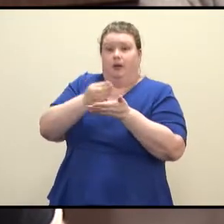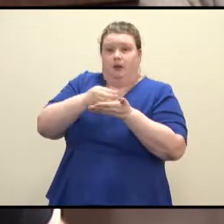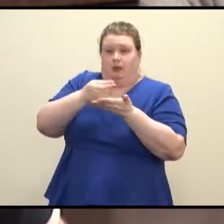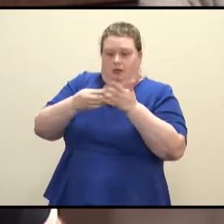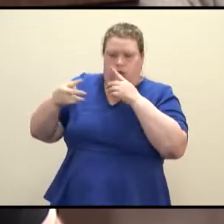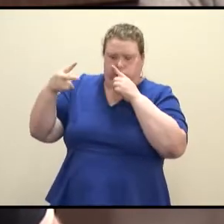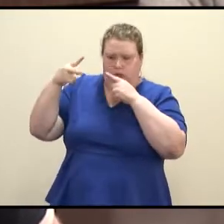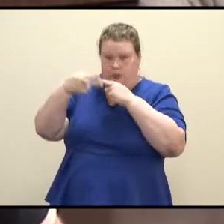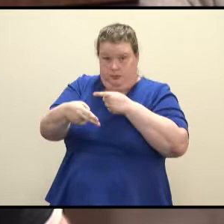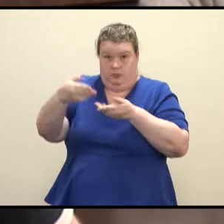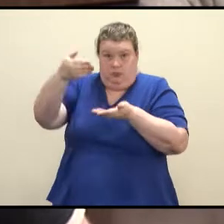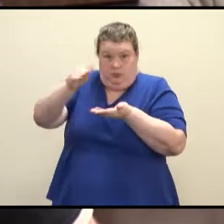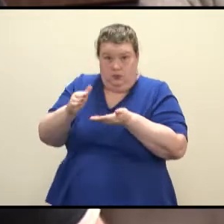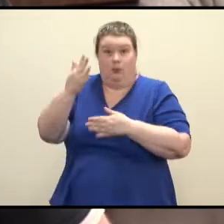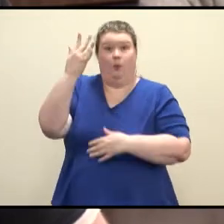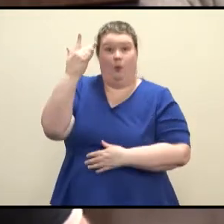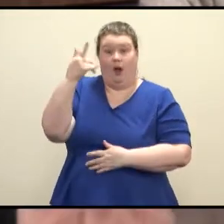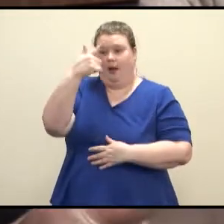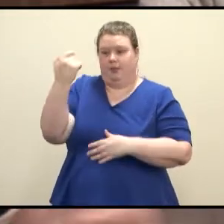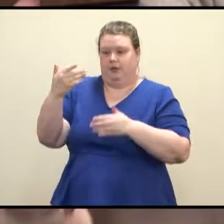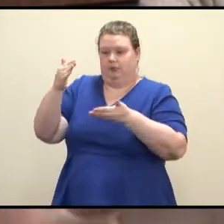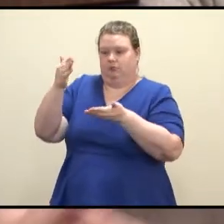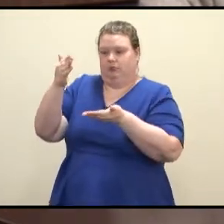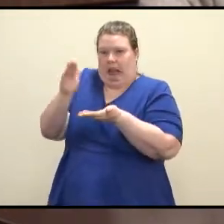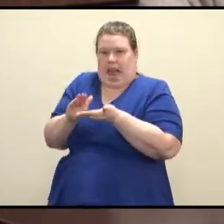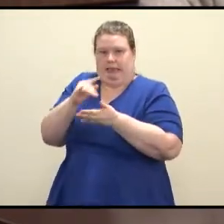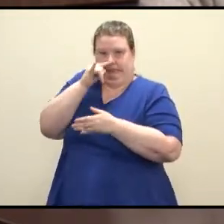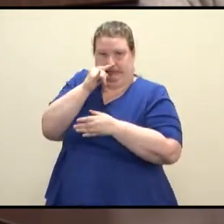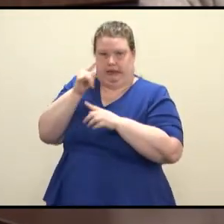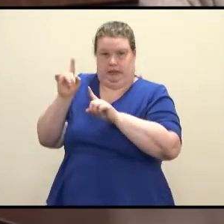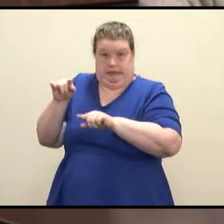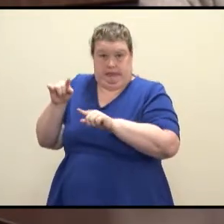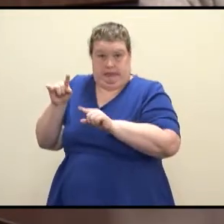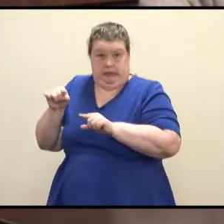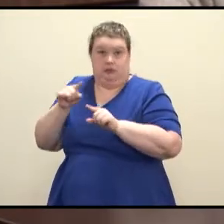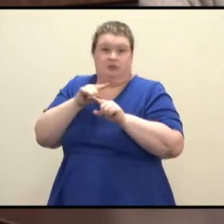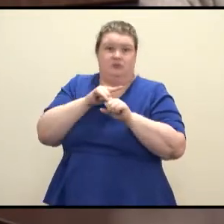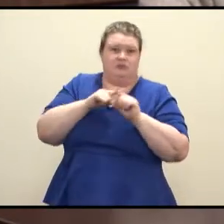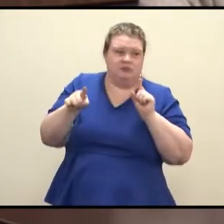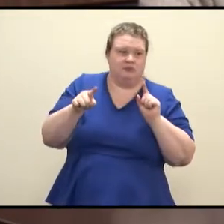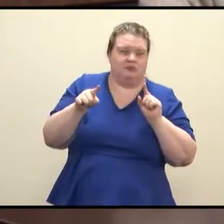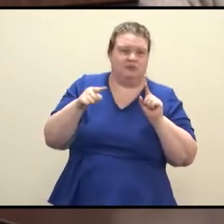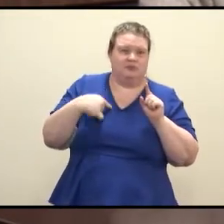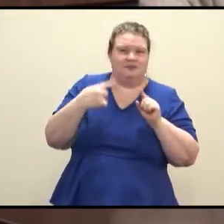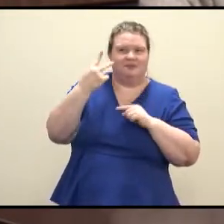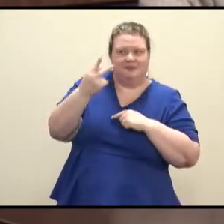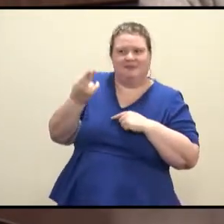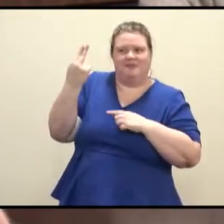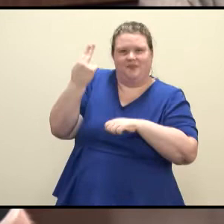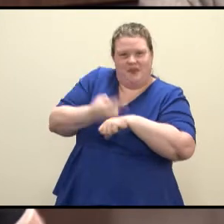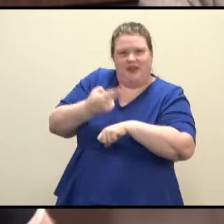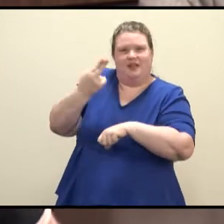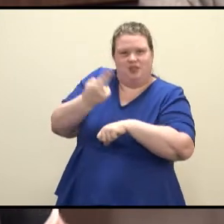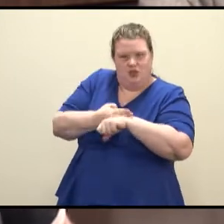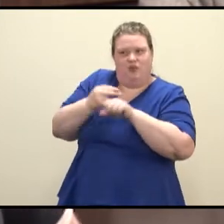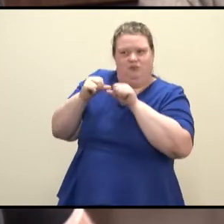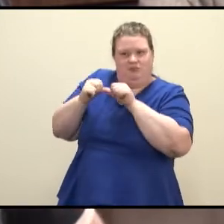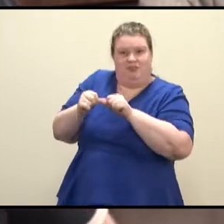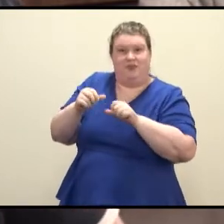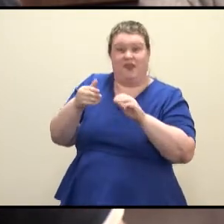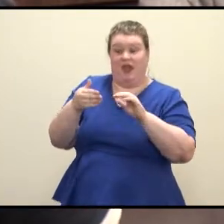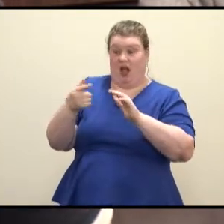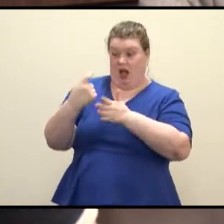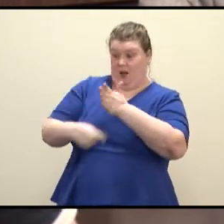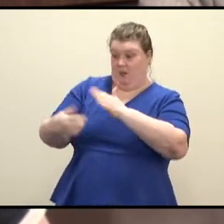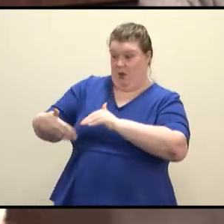seen over the year additional positions being created and stipends being added even more to them. Inflation is currently around 8%, and if you